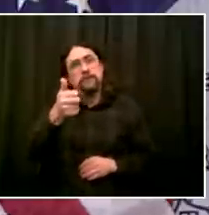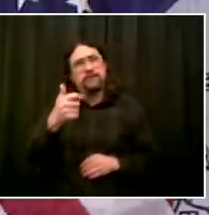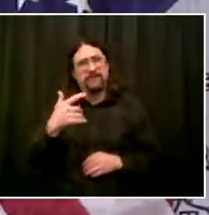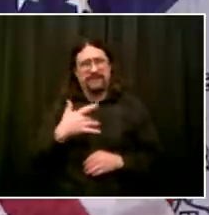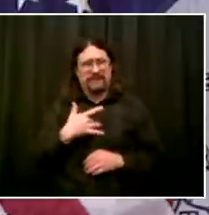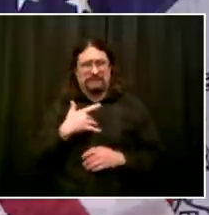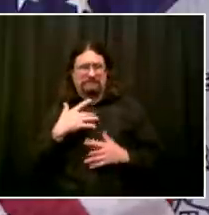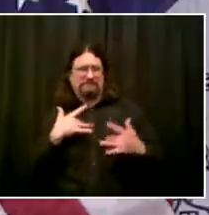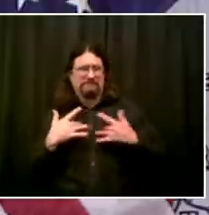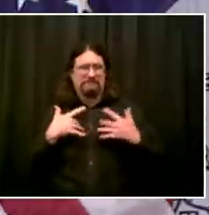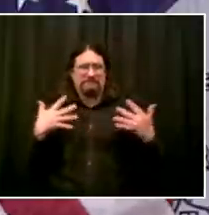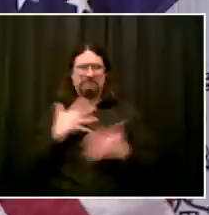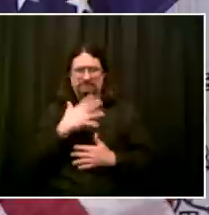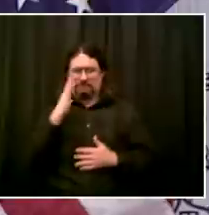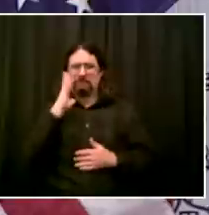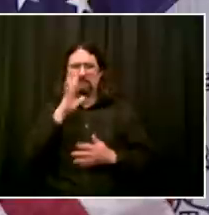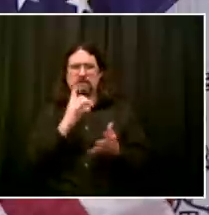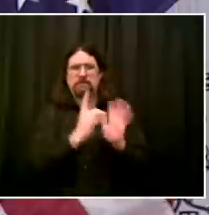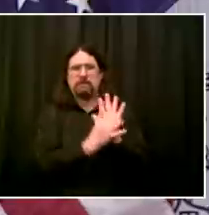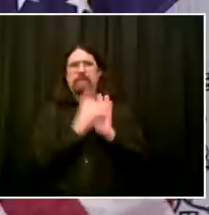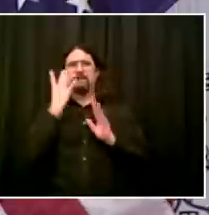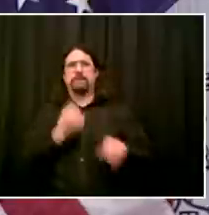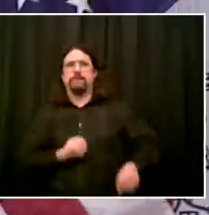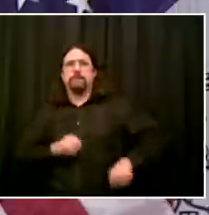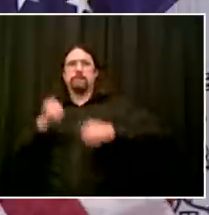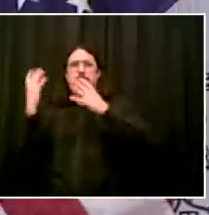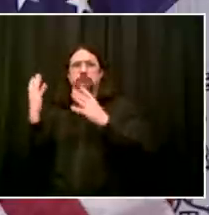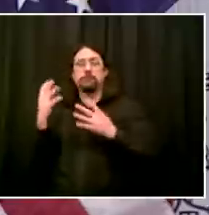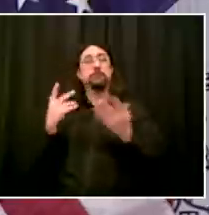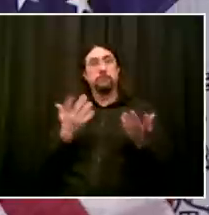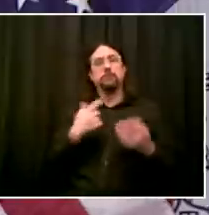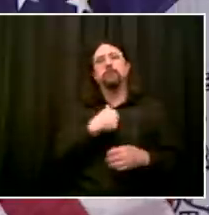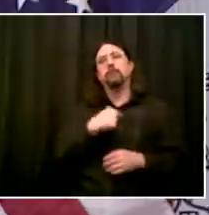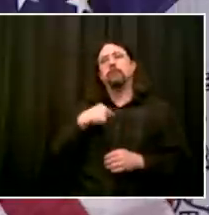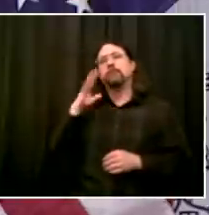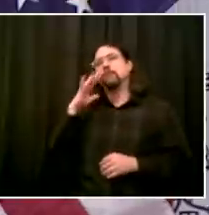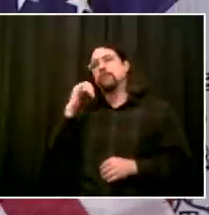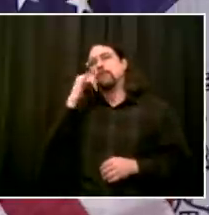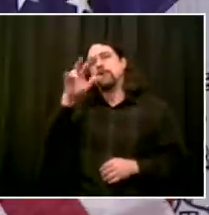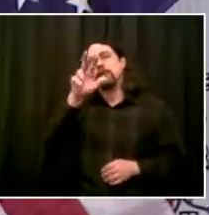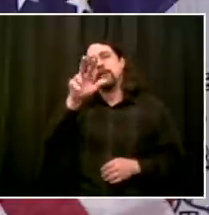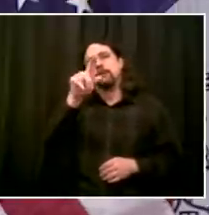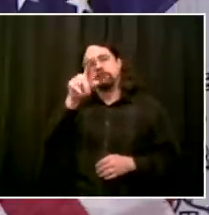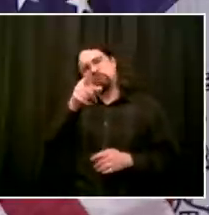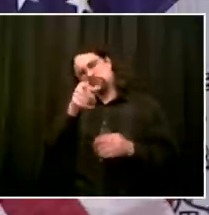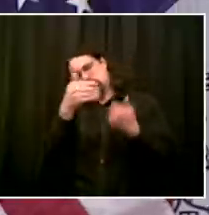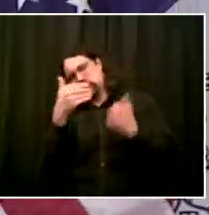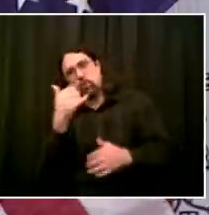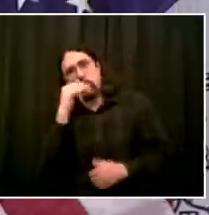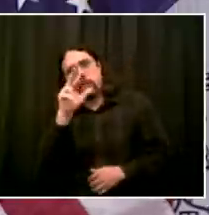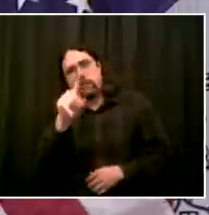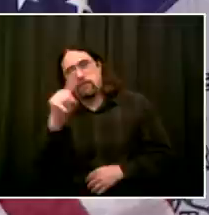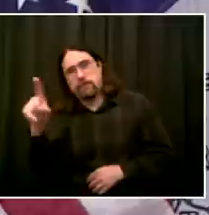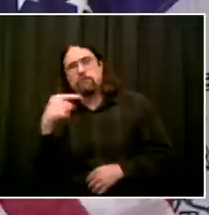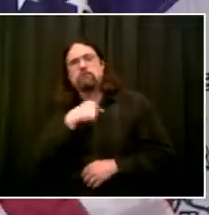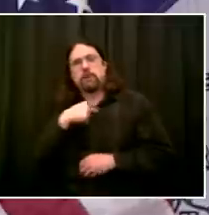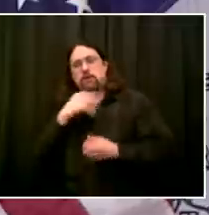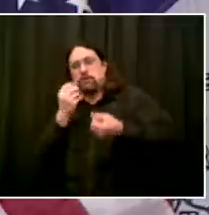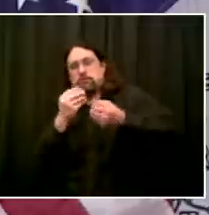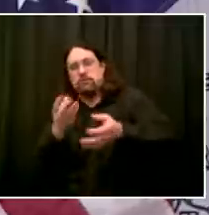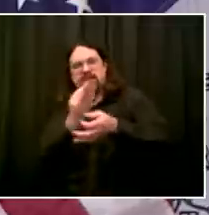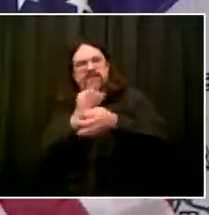simple standard. Extend all eviction moratoriums of all kinds, no evictions of any kind, commercial